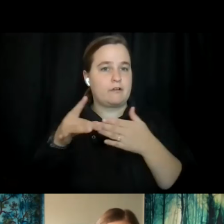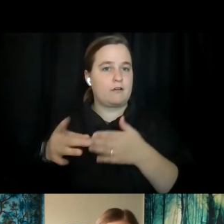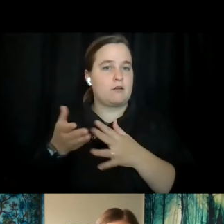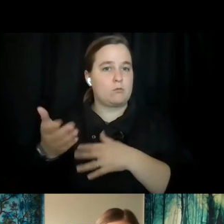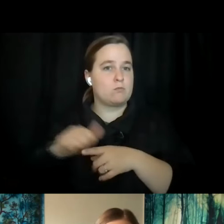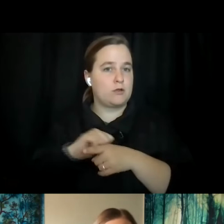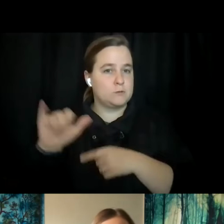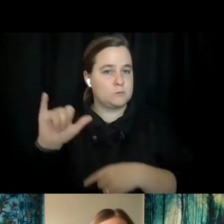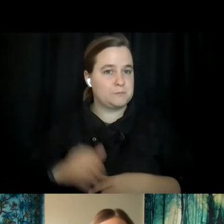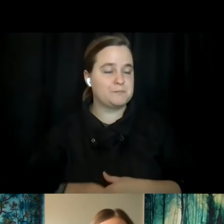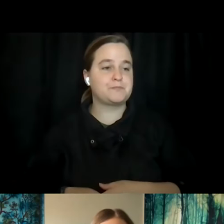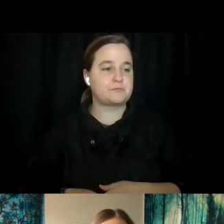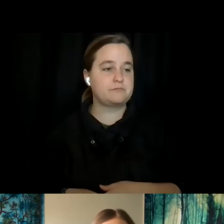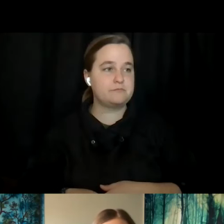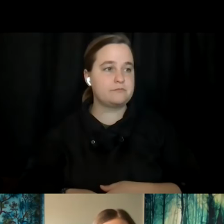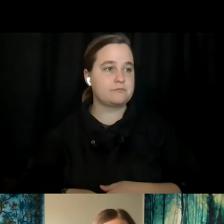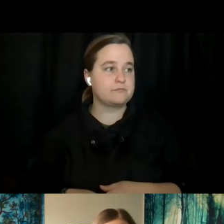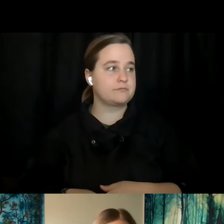well.